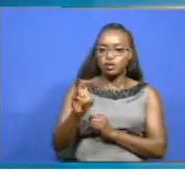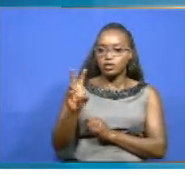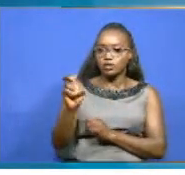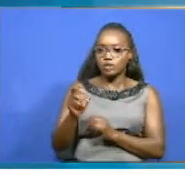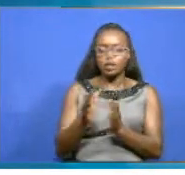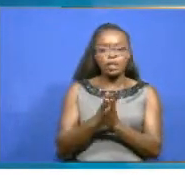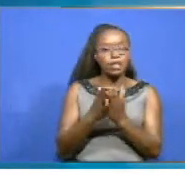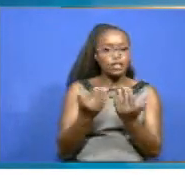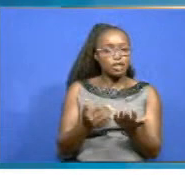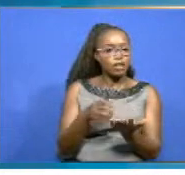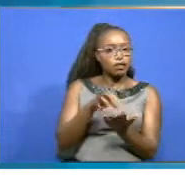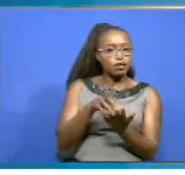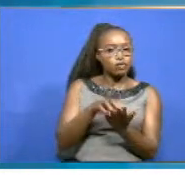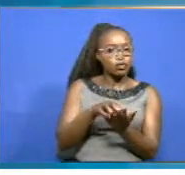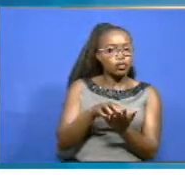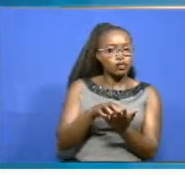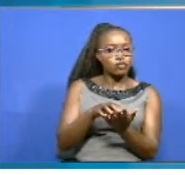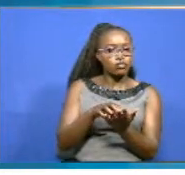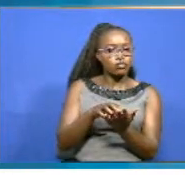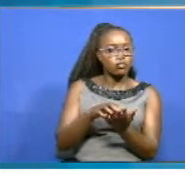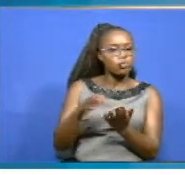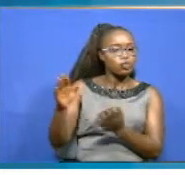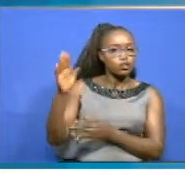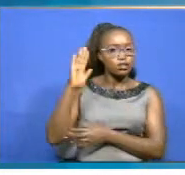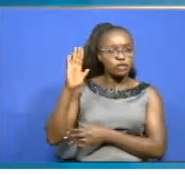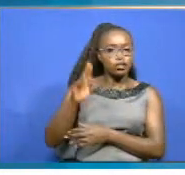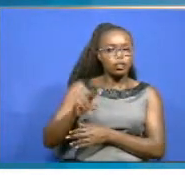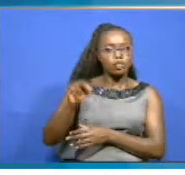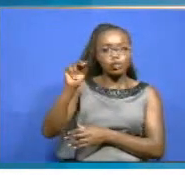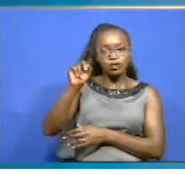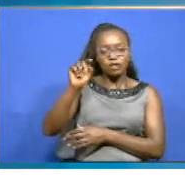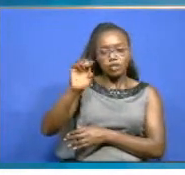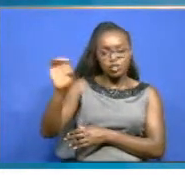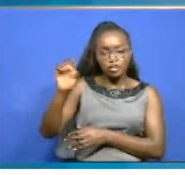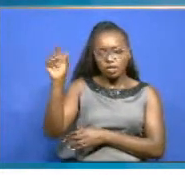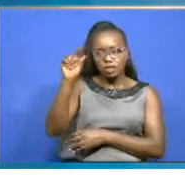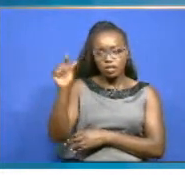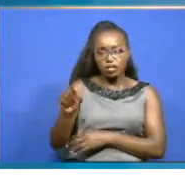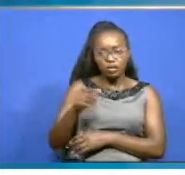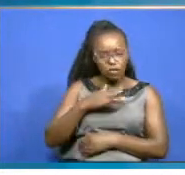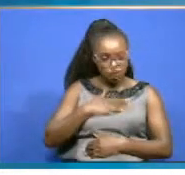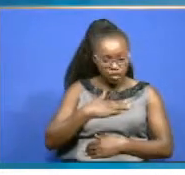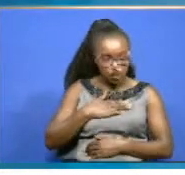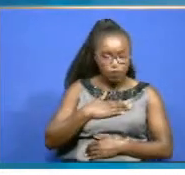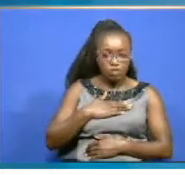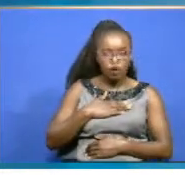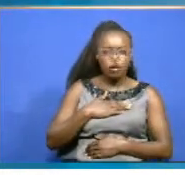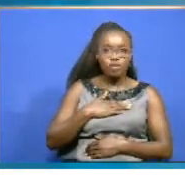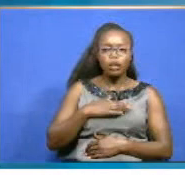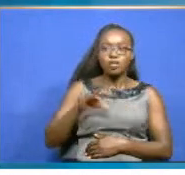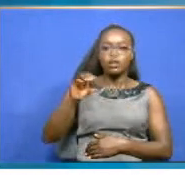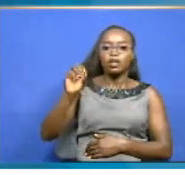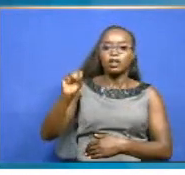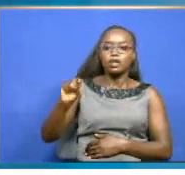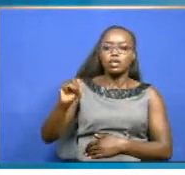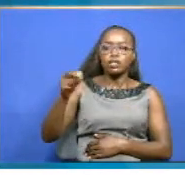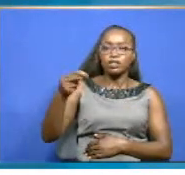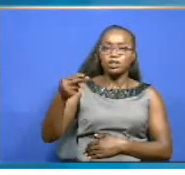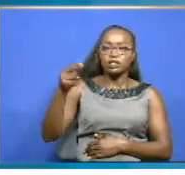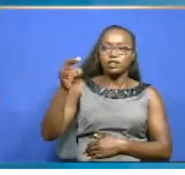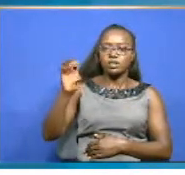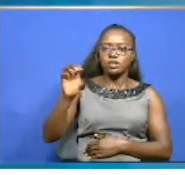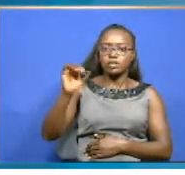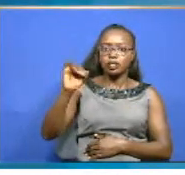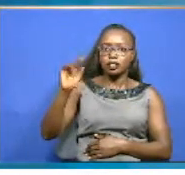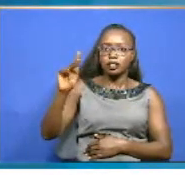the insecurity situation in the northeastern region, and Honorable Professor Mohamud Sheikh Omar, you have been